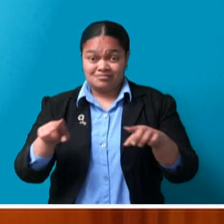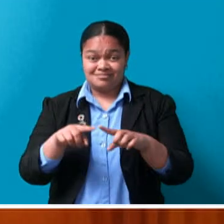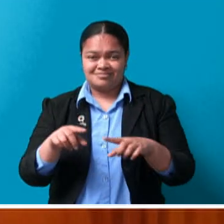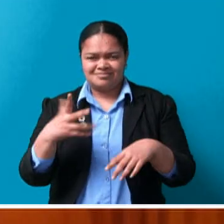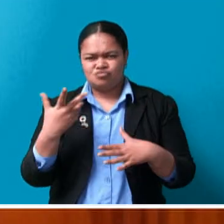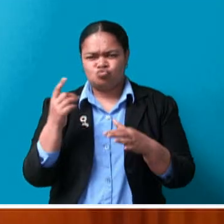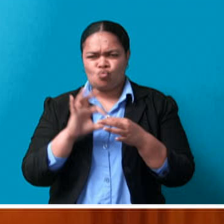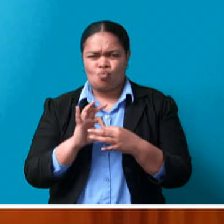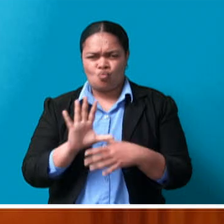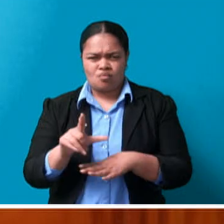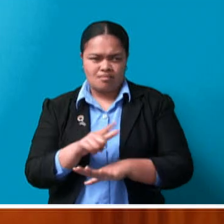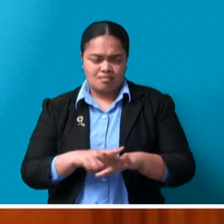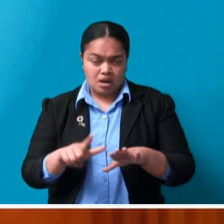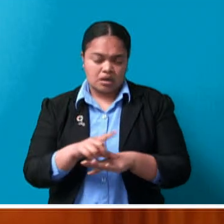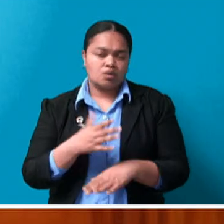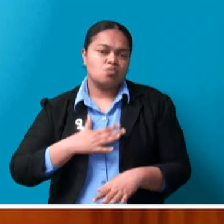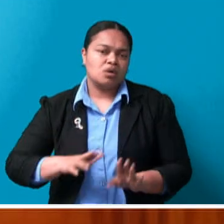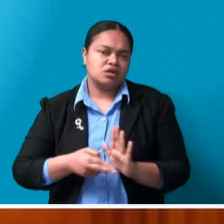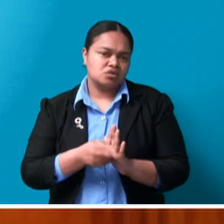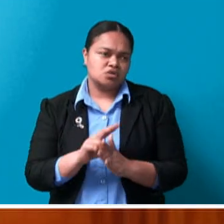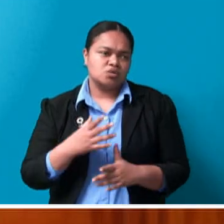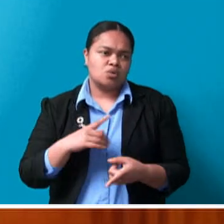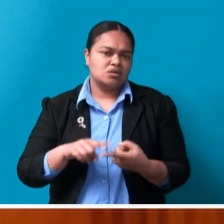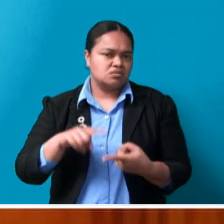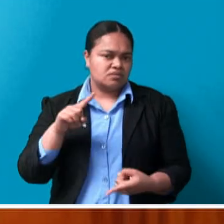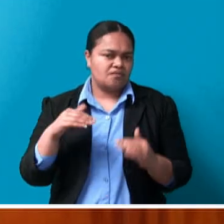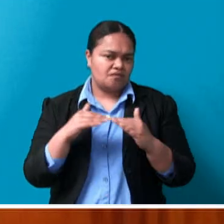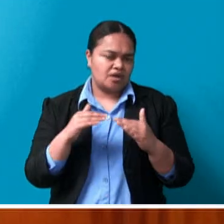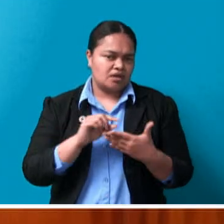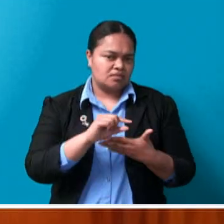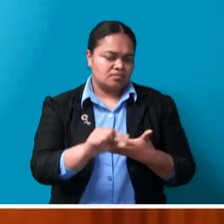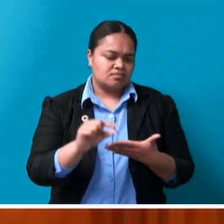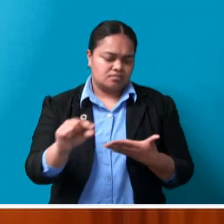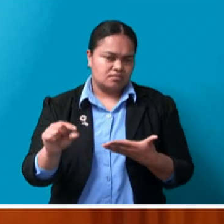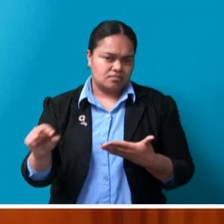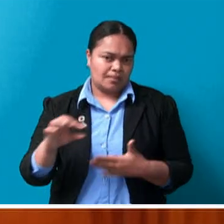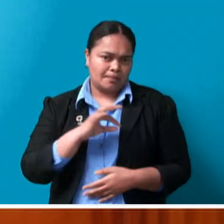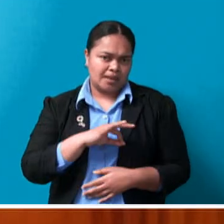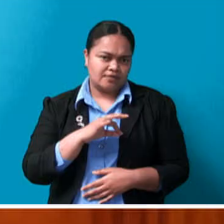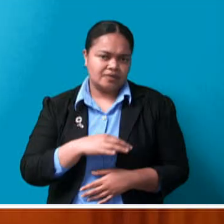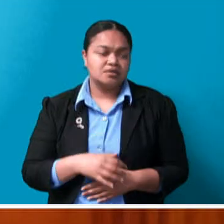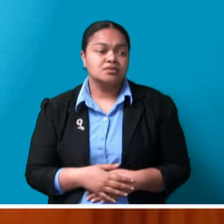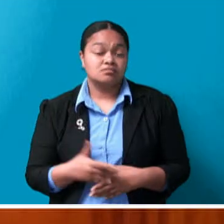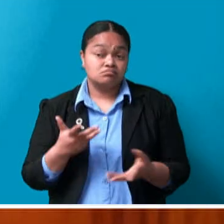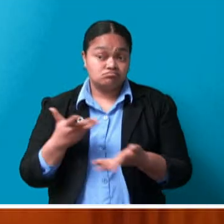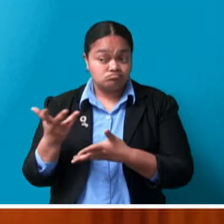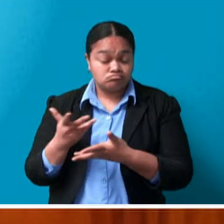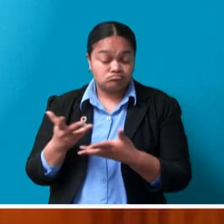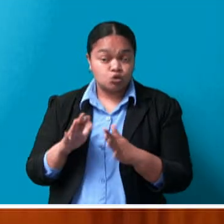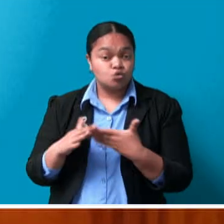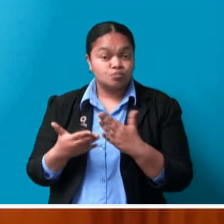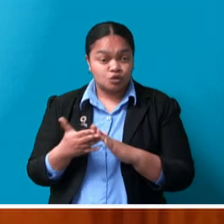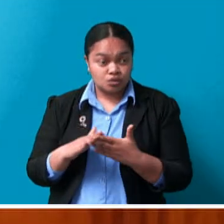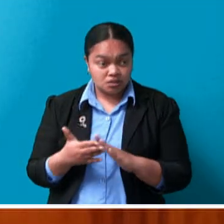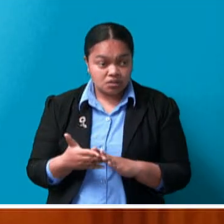the levy, including an increase and a fairer distribution of the benefits. We consulted the community,